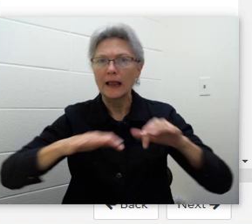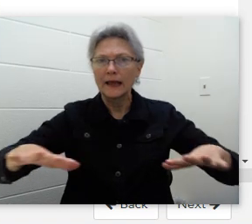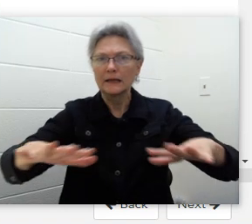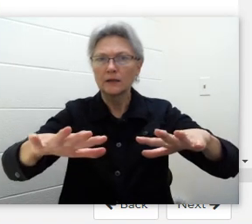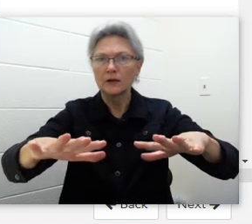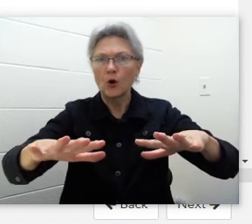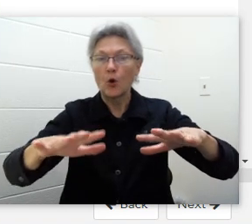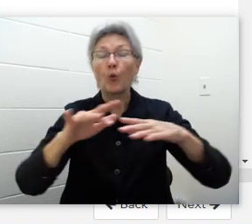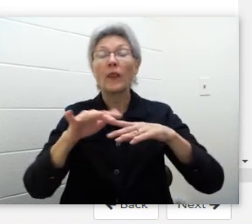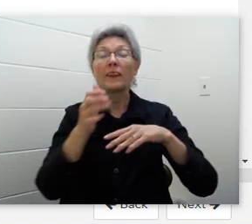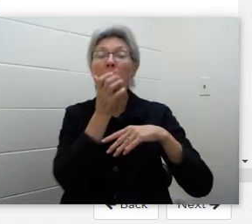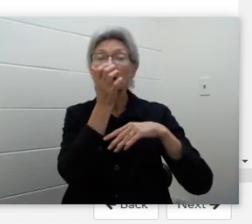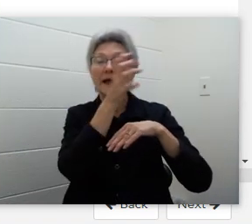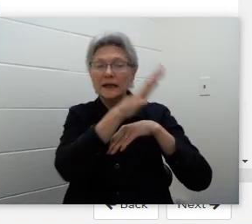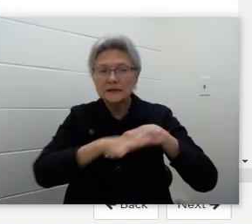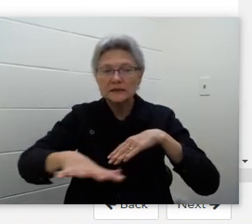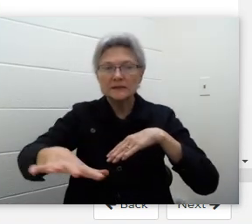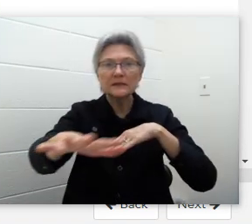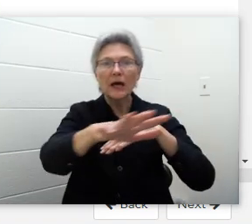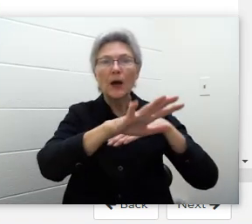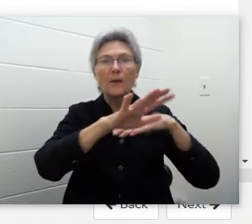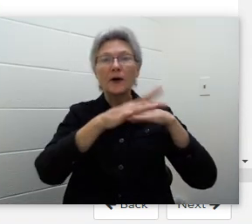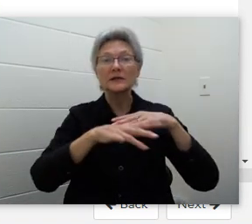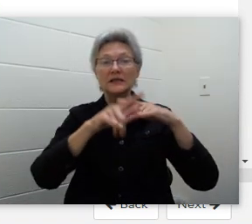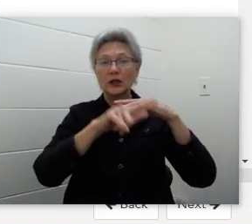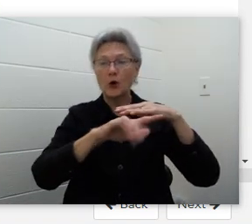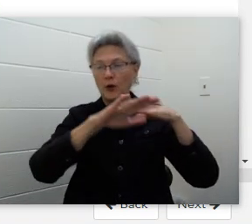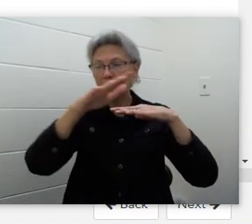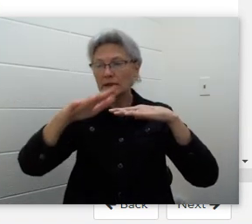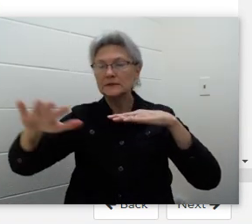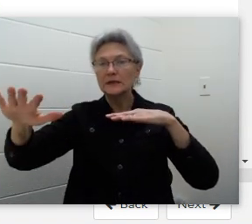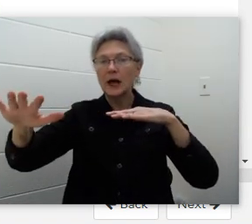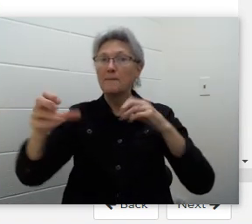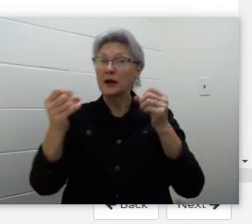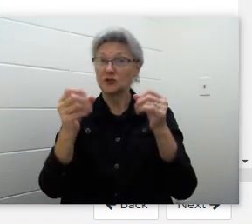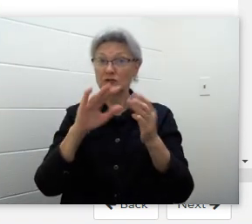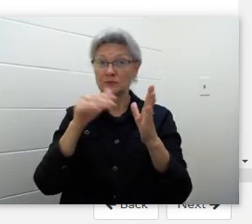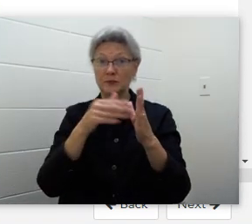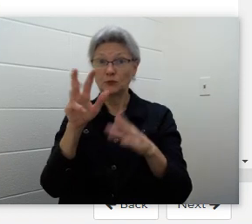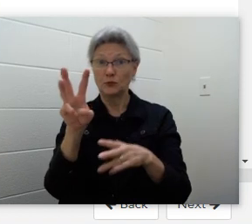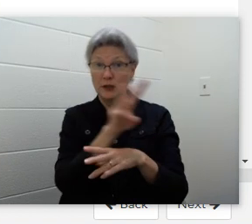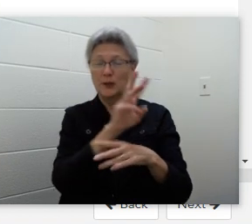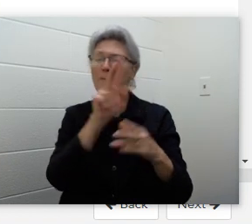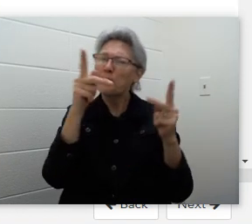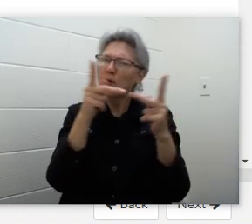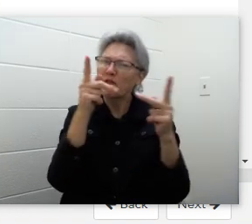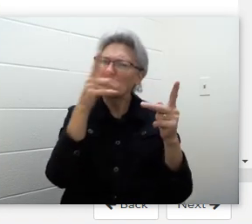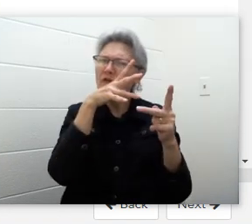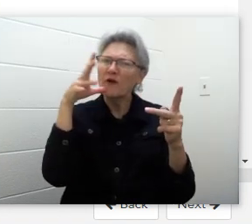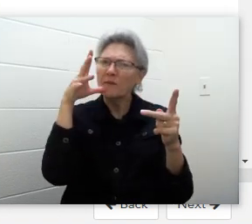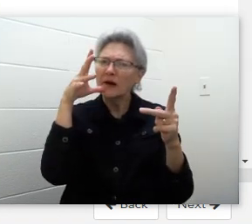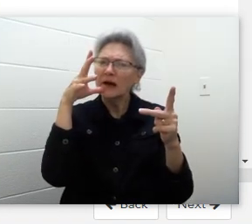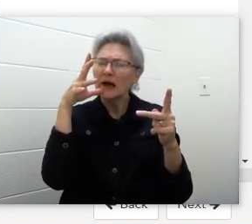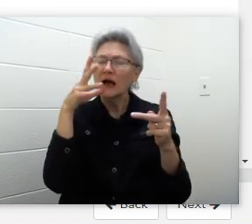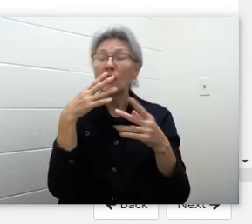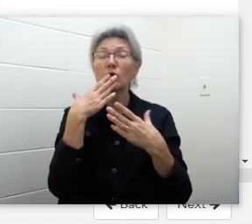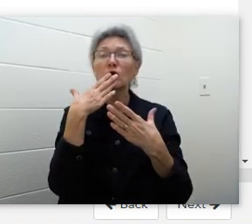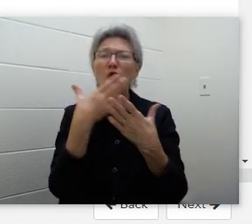its plains, prairies, and low hills, much of the Midwest is perfect for farming. Deep soil that contains